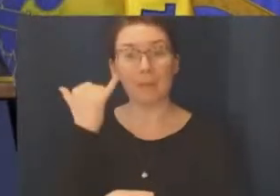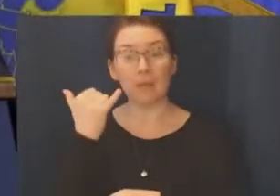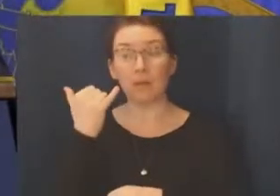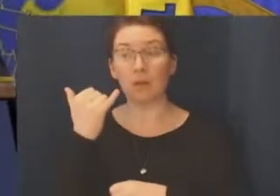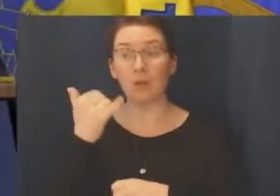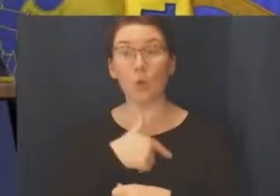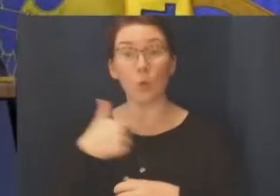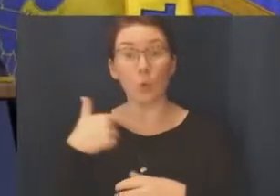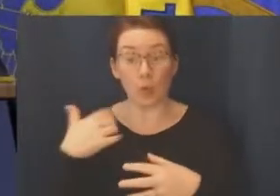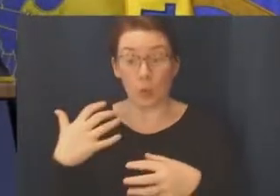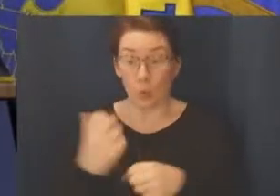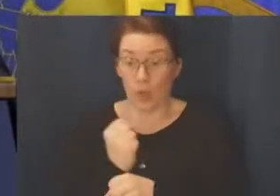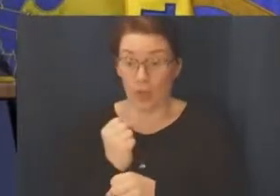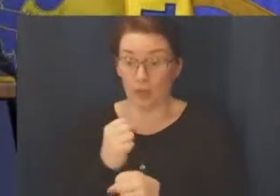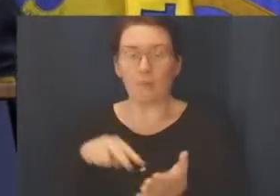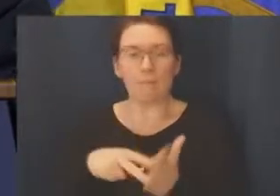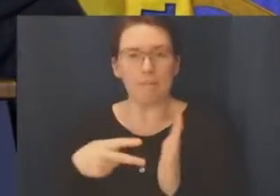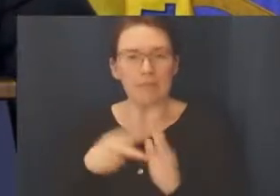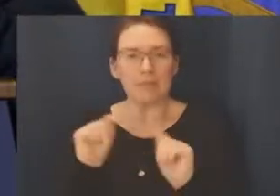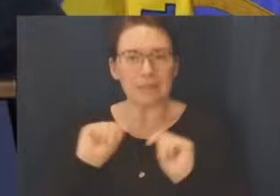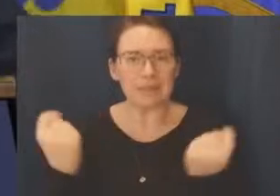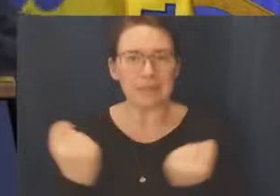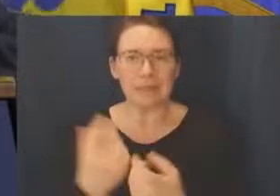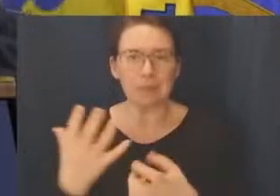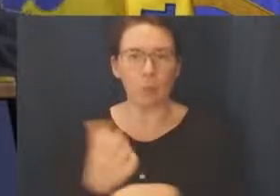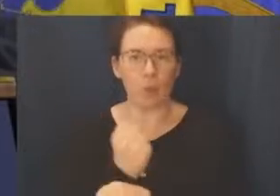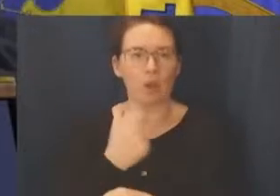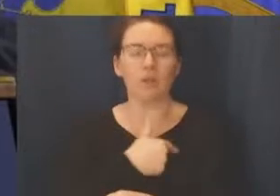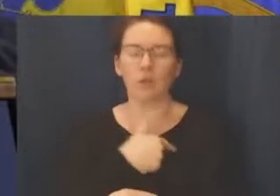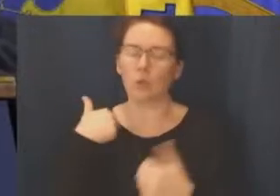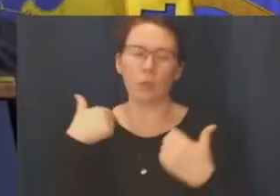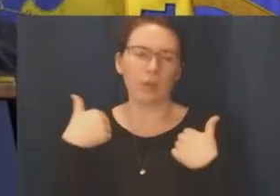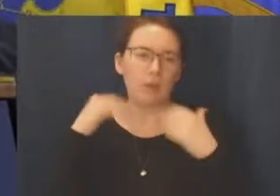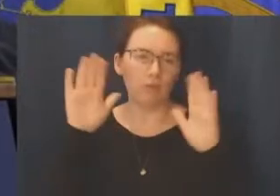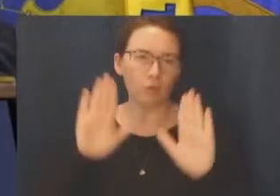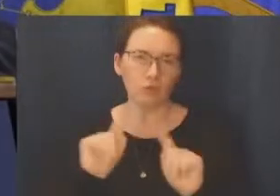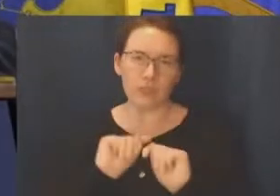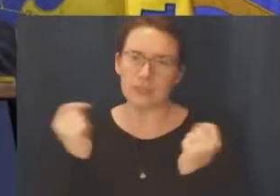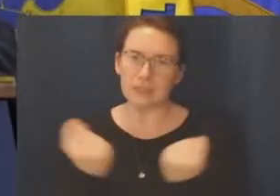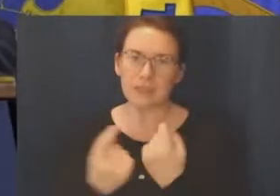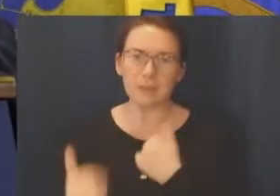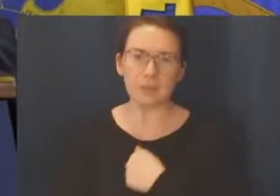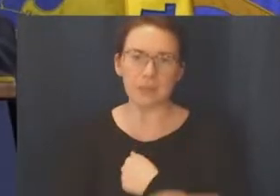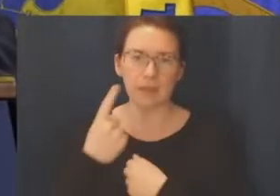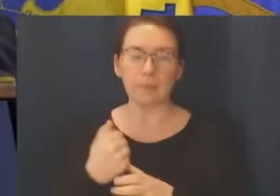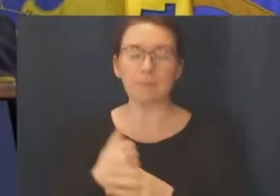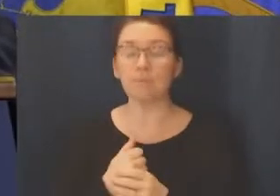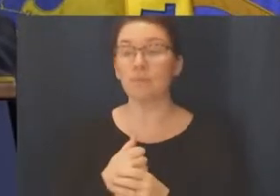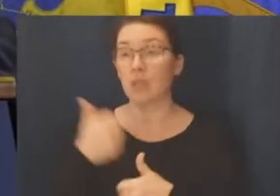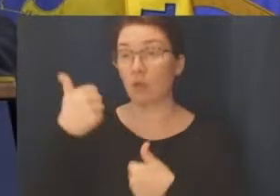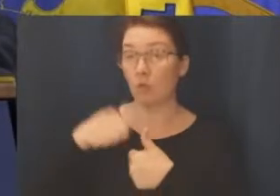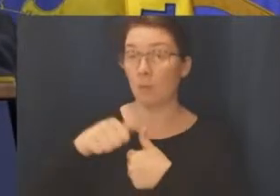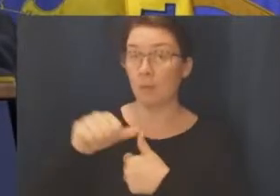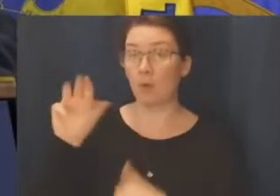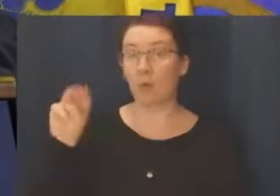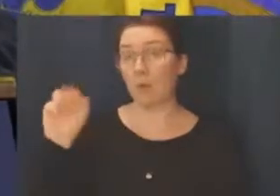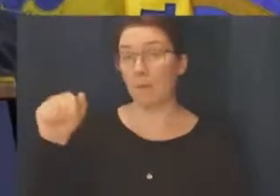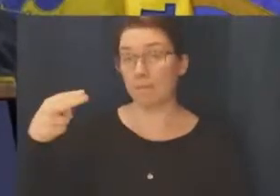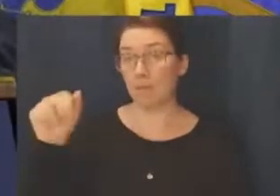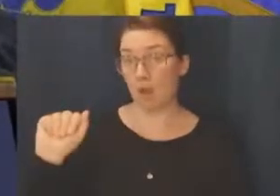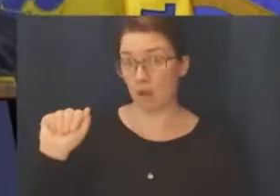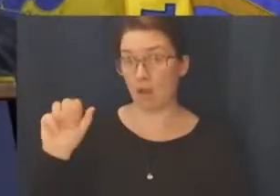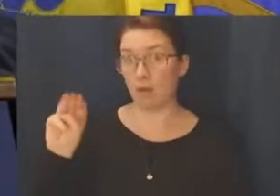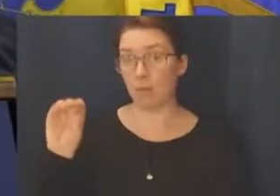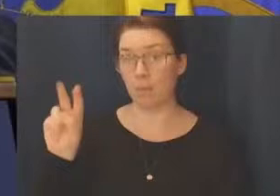team, and we have a great team here today. Now, when we think about the MAHA movement, we think about how we can